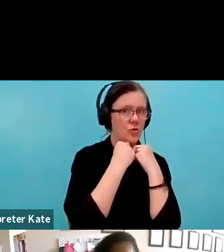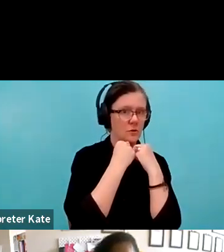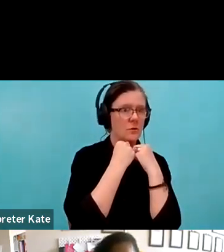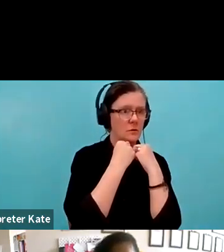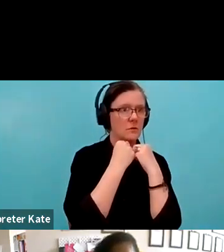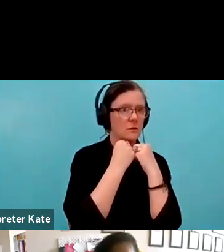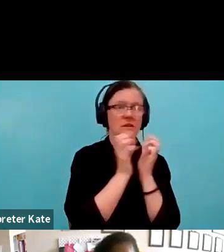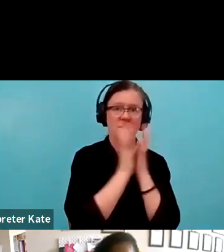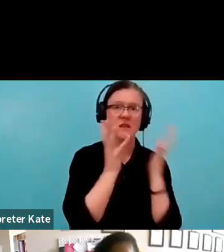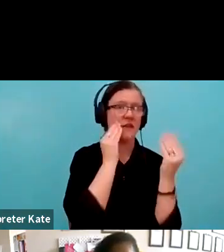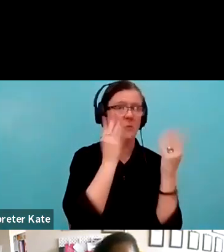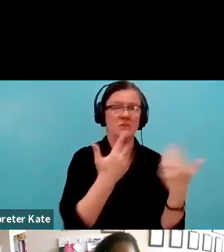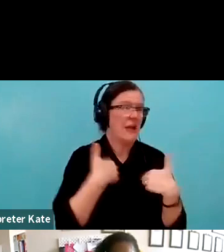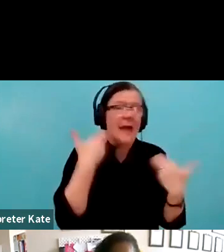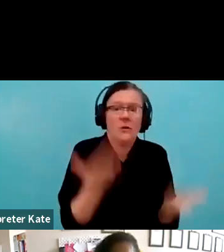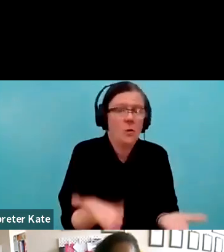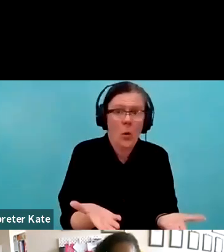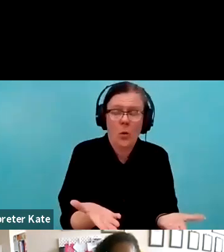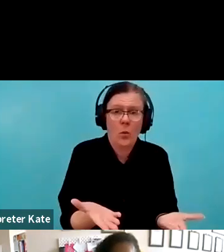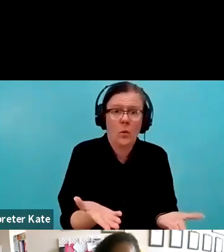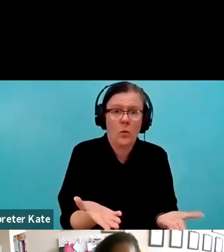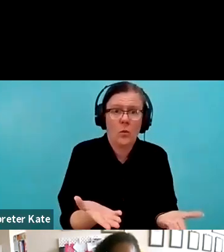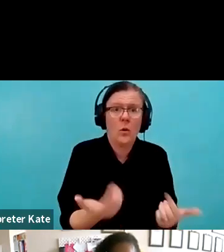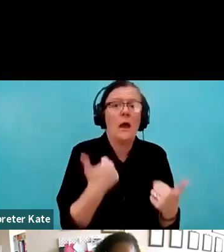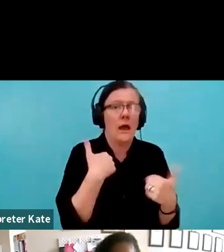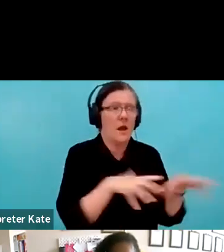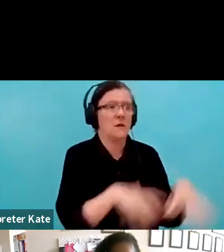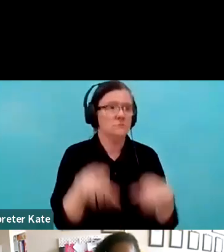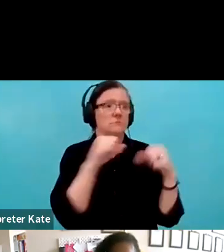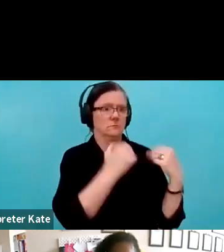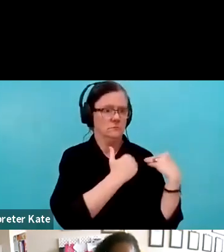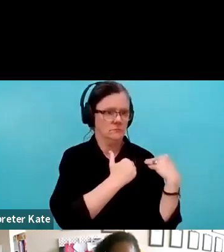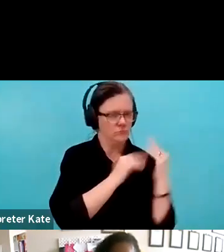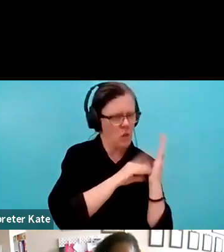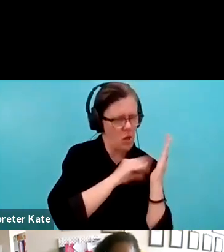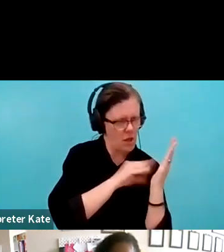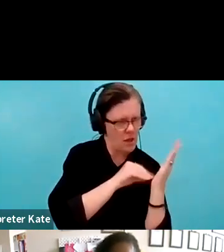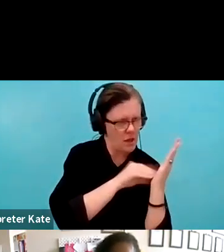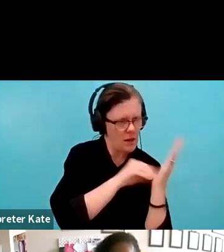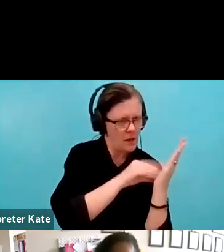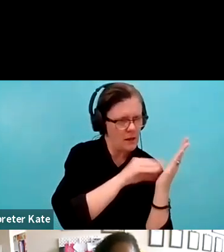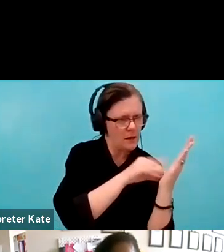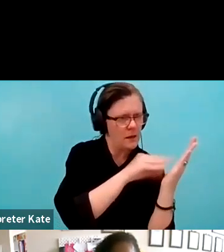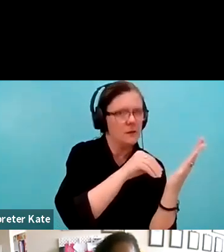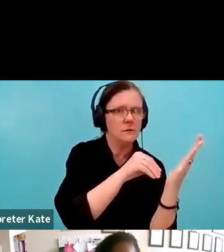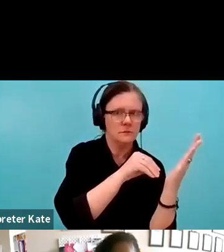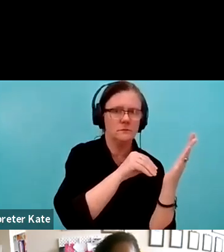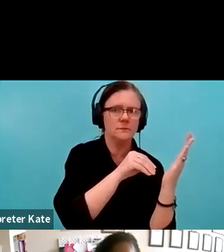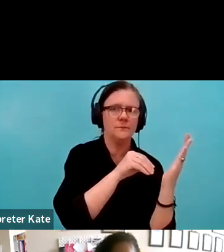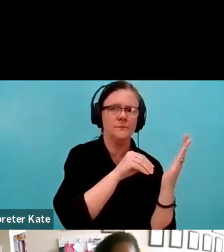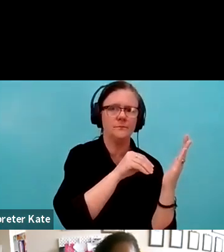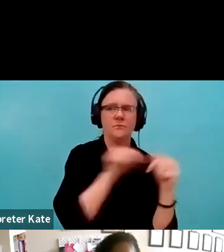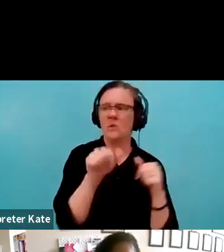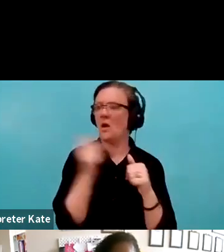lot of information that I didn't know, and I took it upon myself to learn. And I think, you know, doing that, learning from